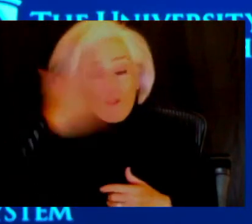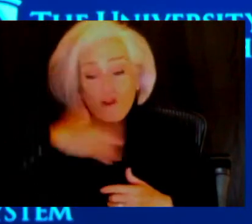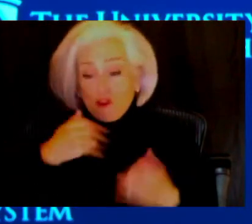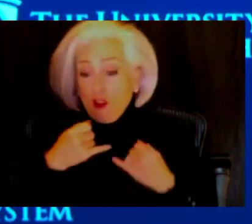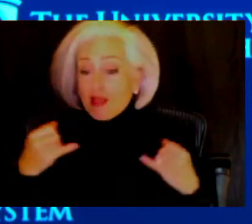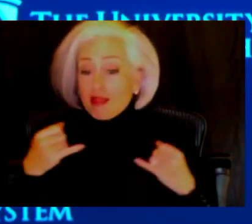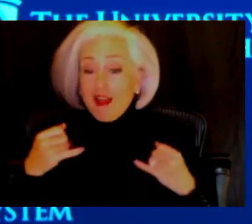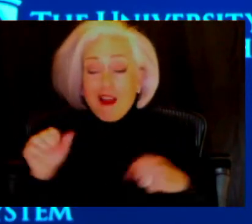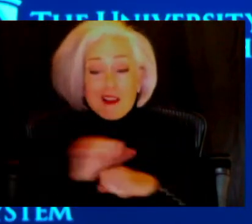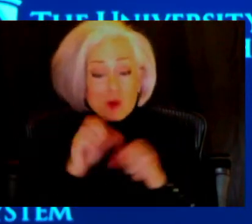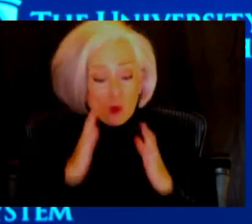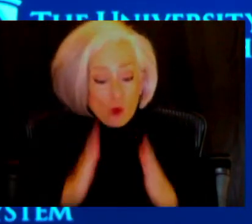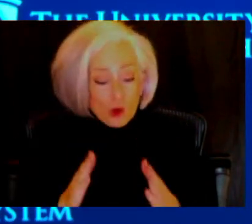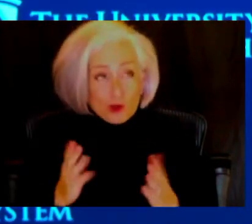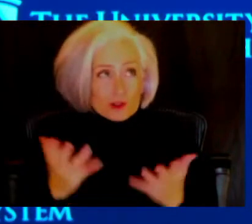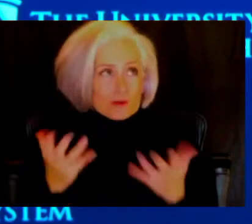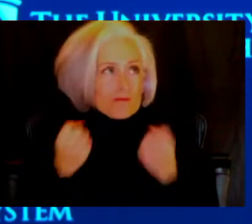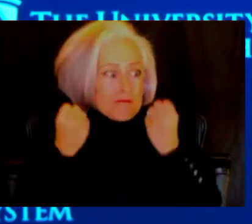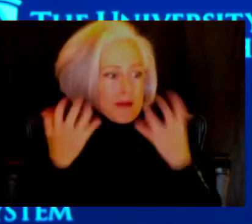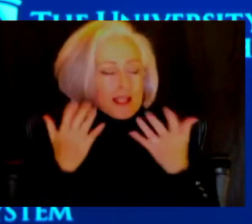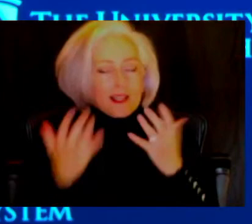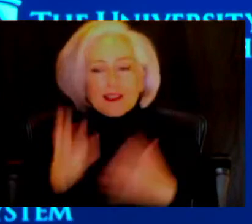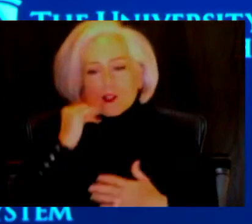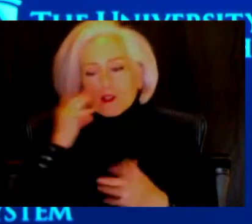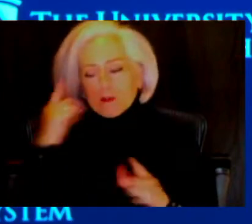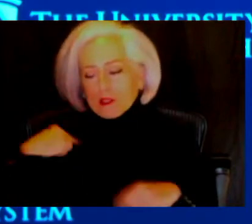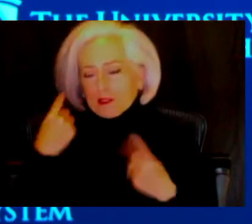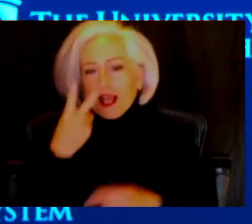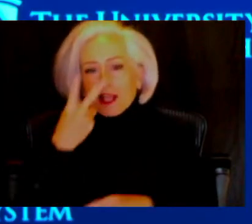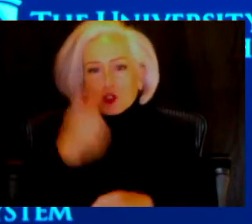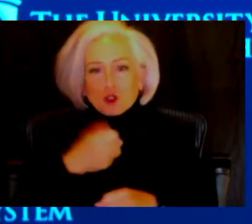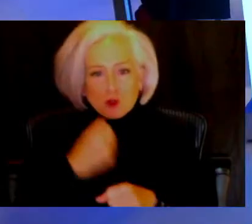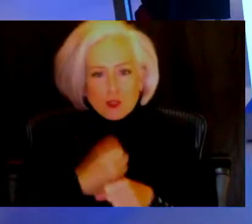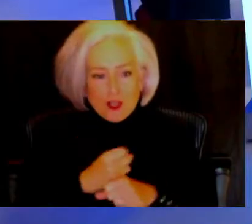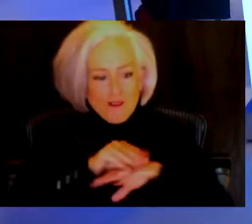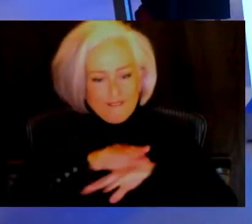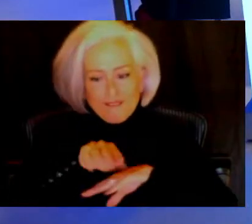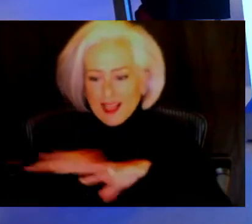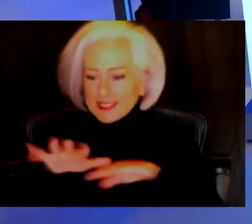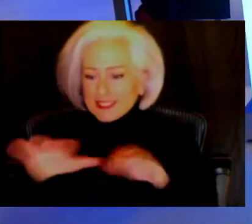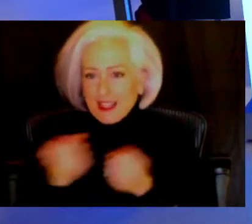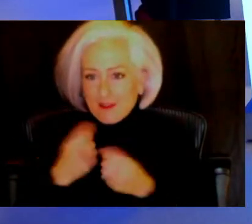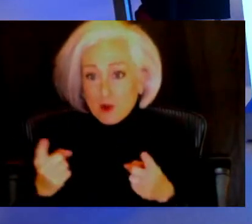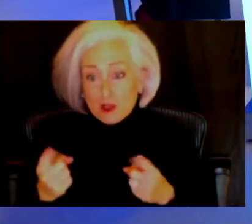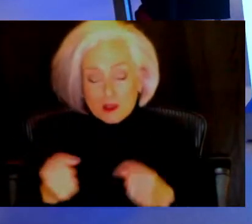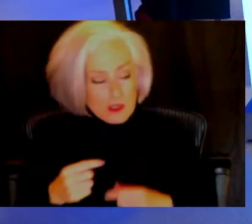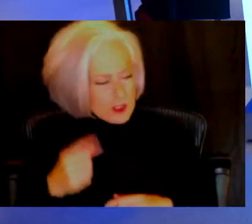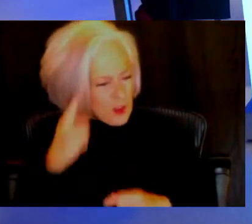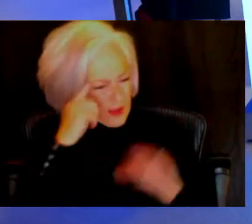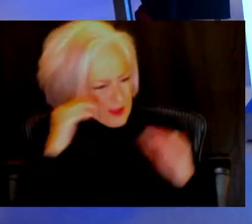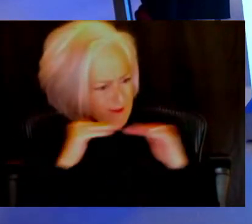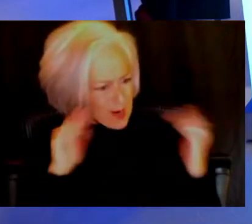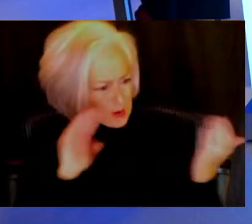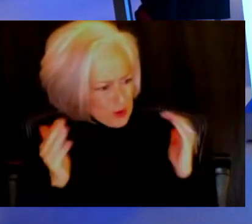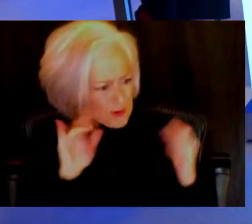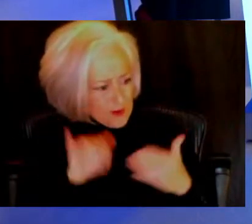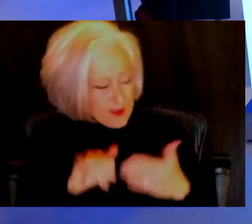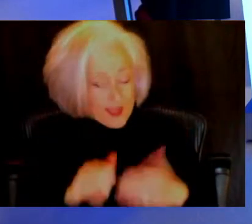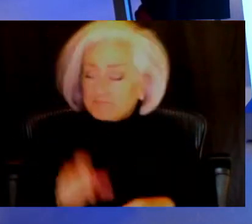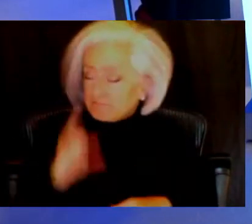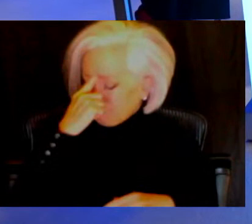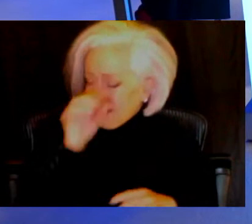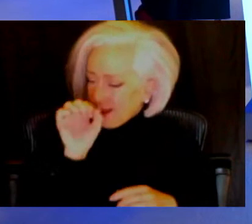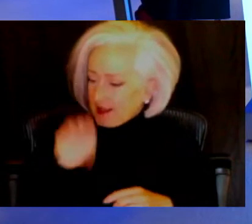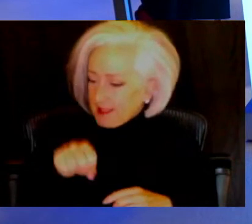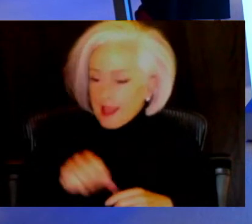it seems like now, or getting close to it, affects everybody. So is it fair to make that comparison? I think so. You do. Okay. So Dr.